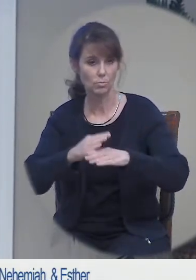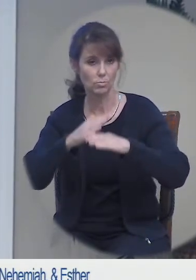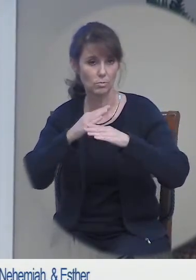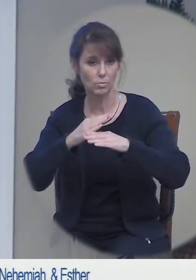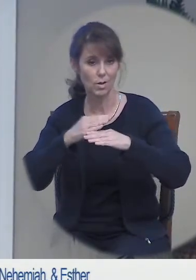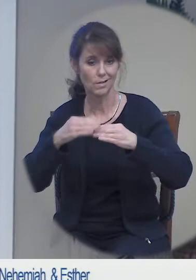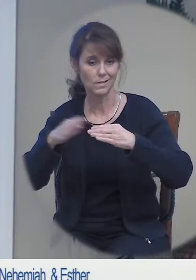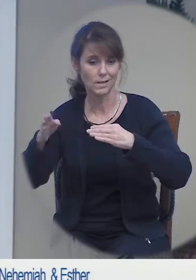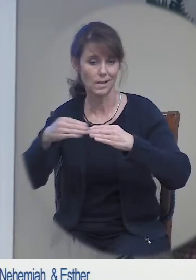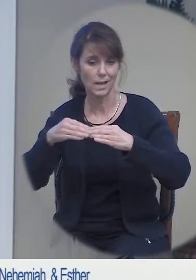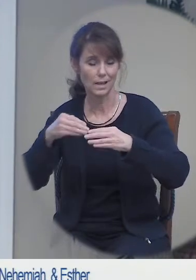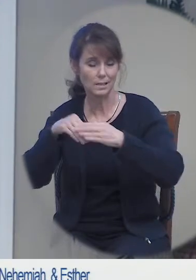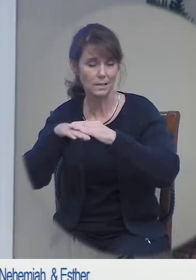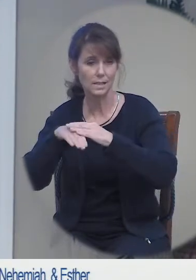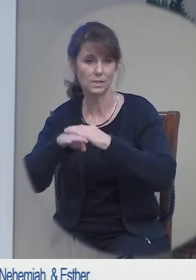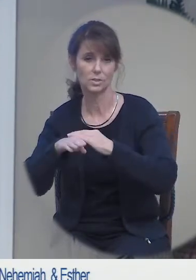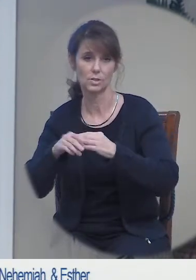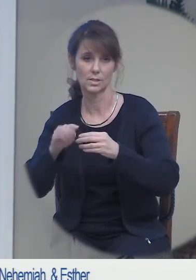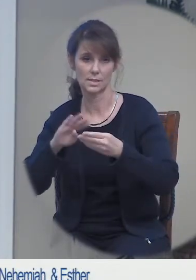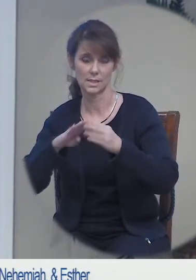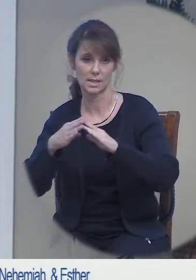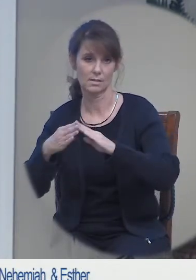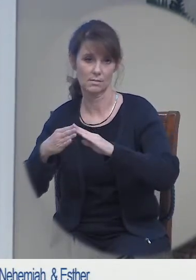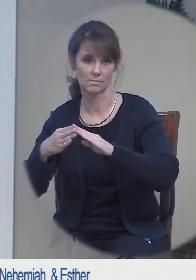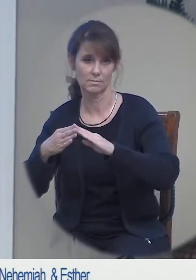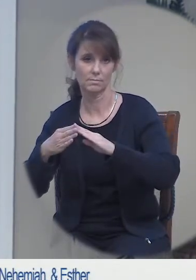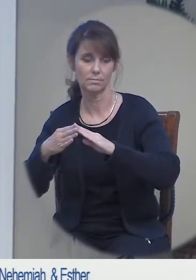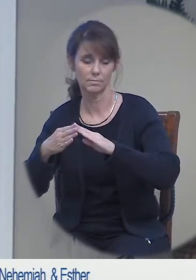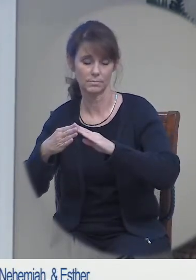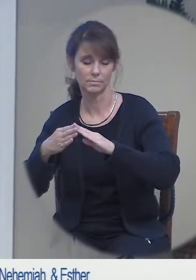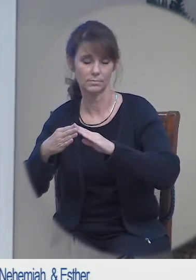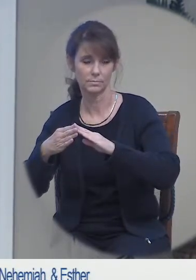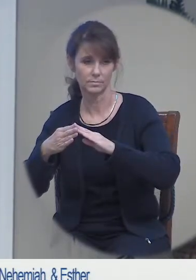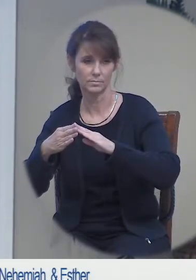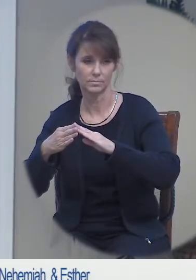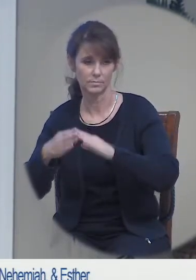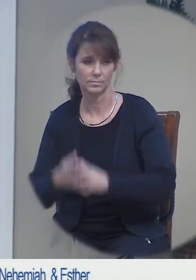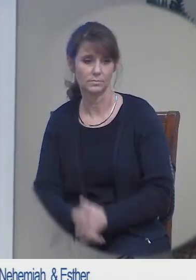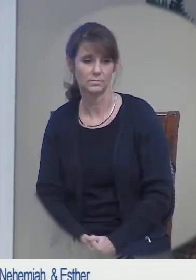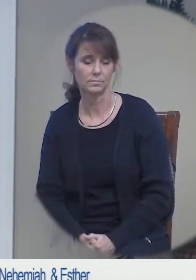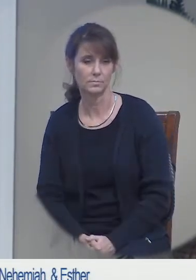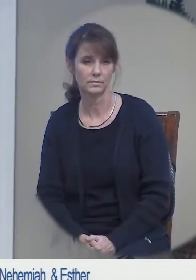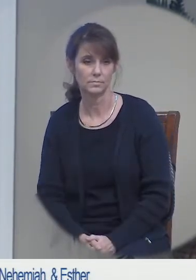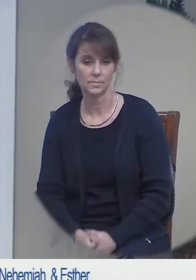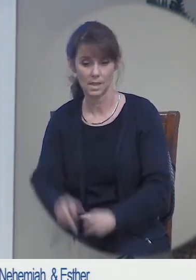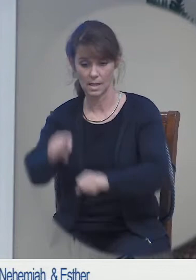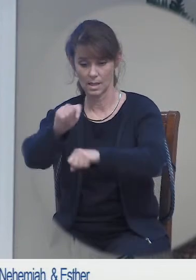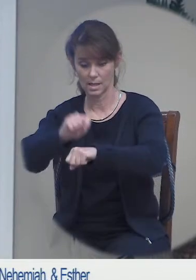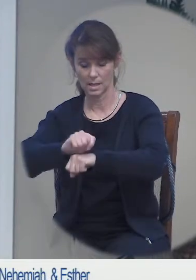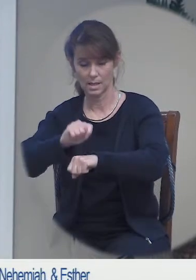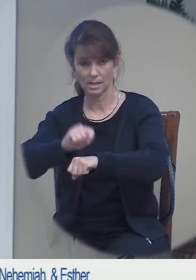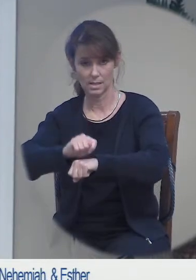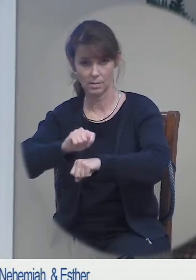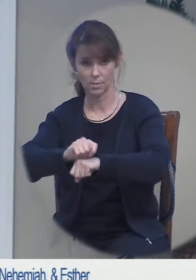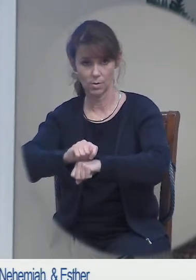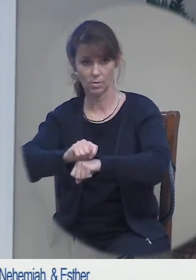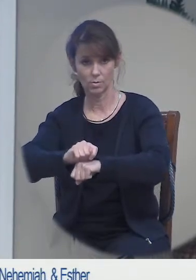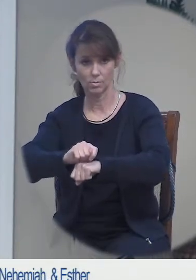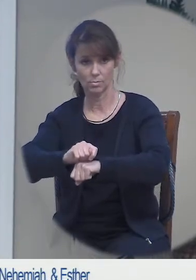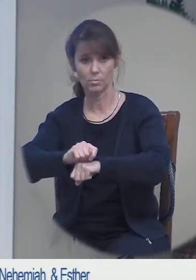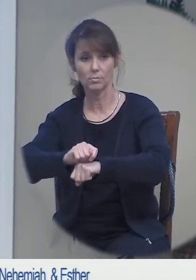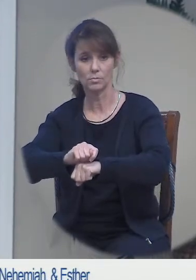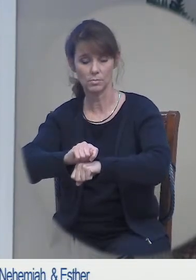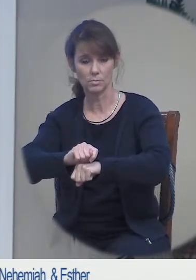the implication there. And I think that the point is not only was the temple the dwelling place of God, the entire city